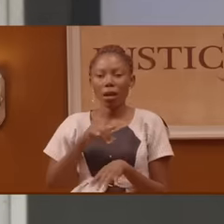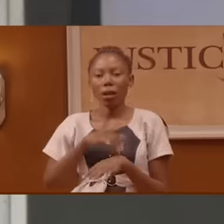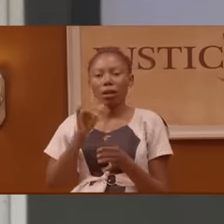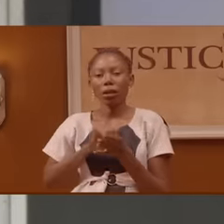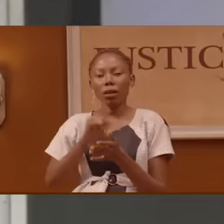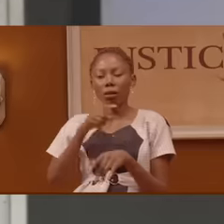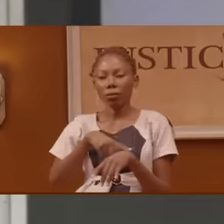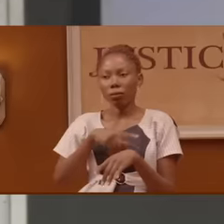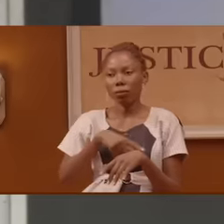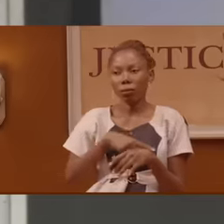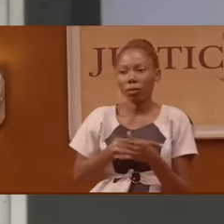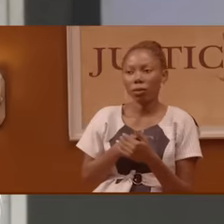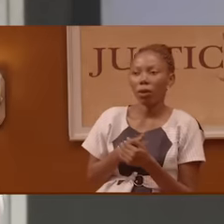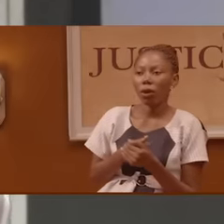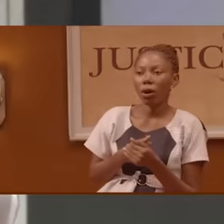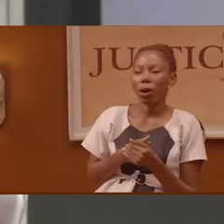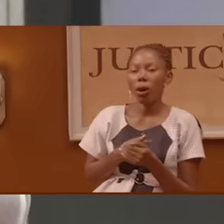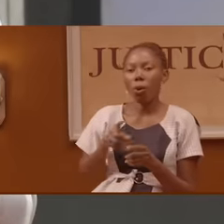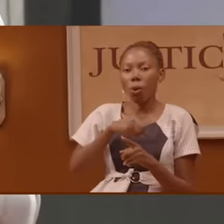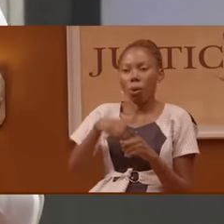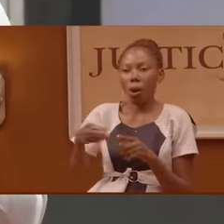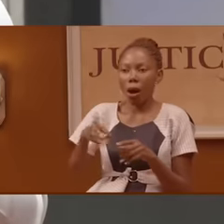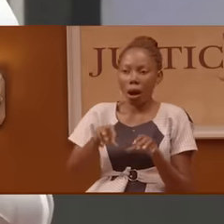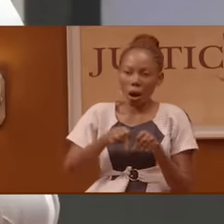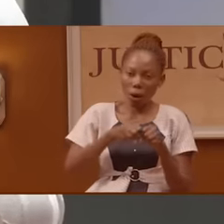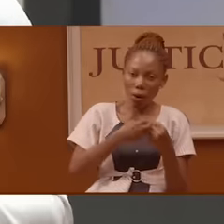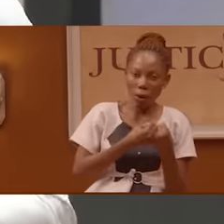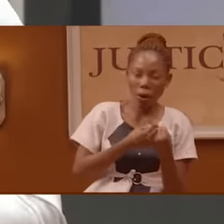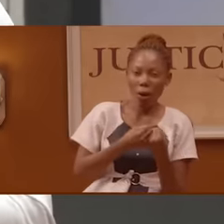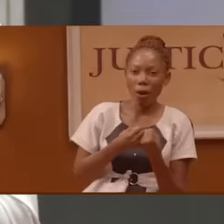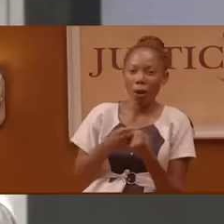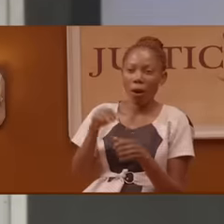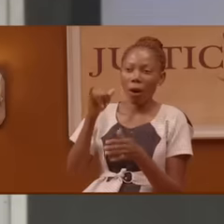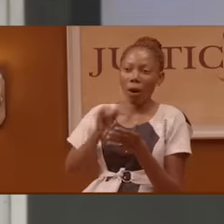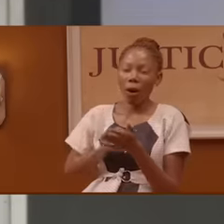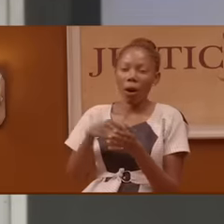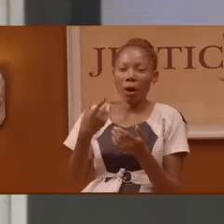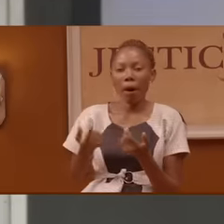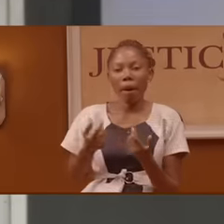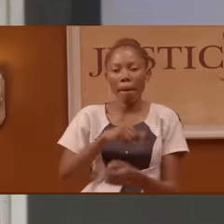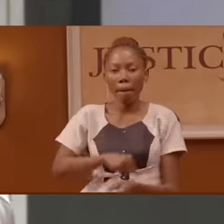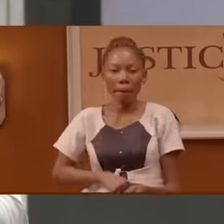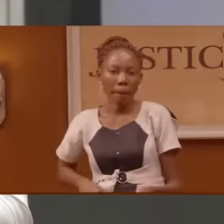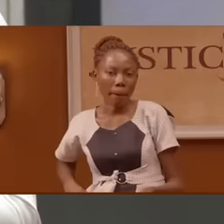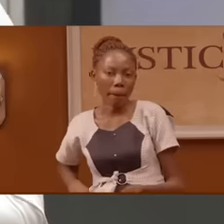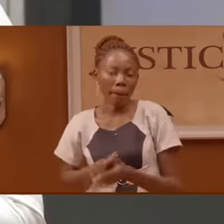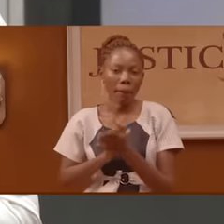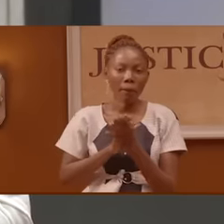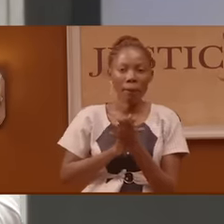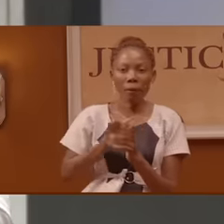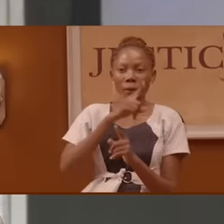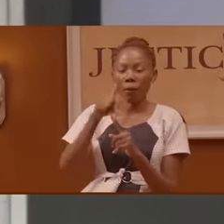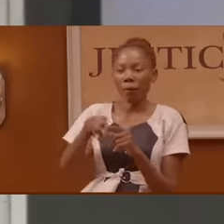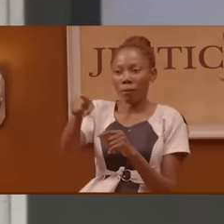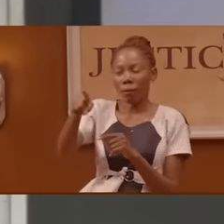that we break up after the operation, that was when a friend of mine introduced me